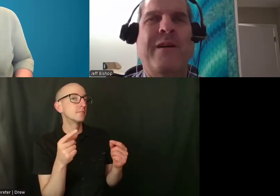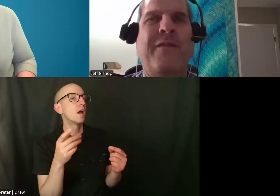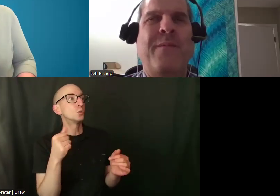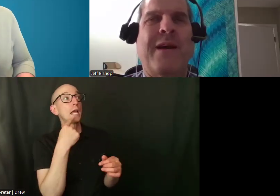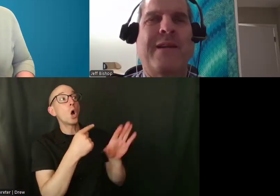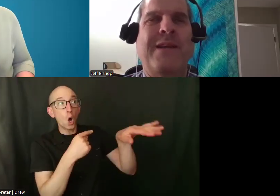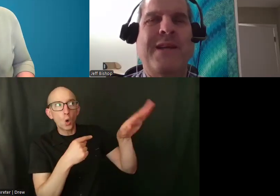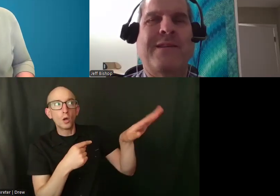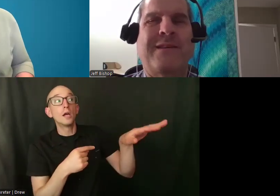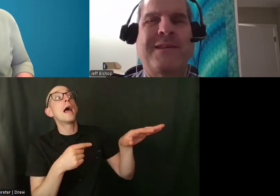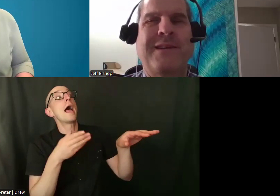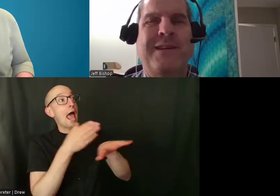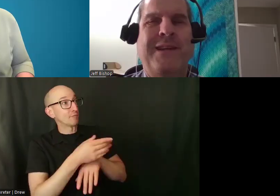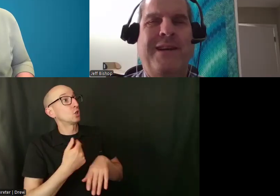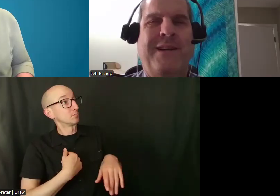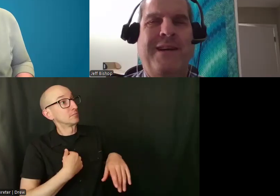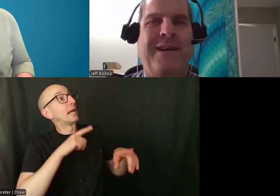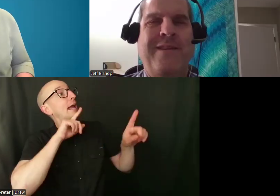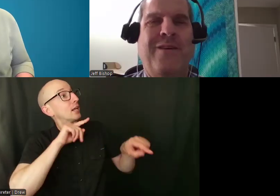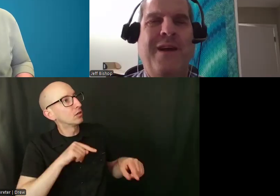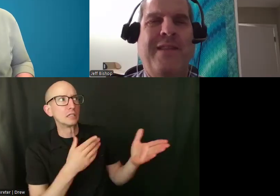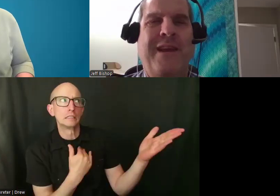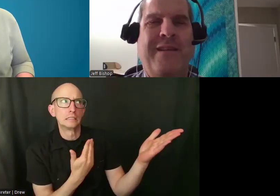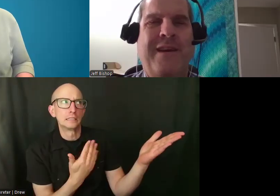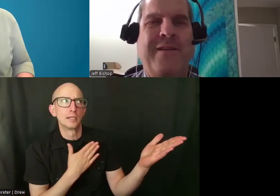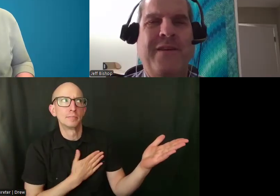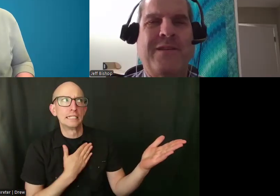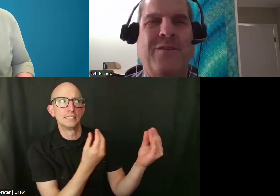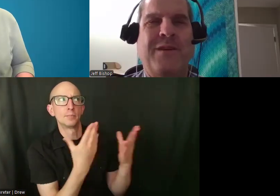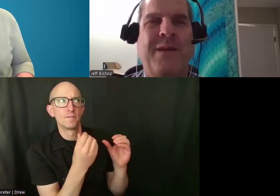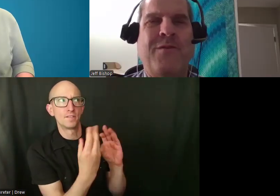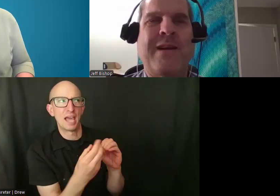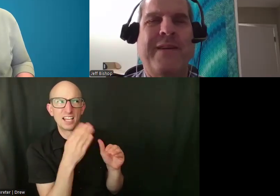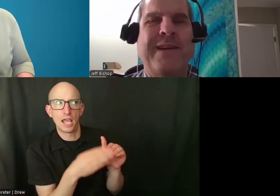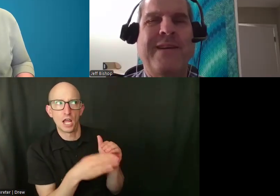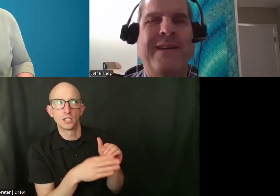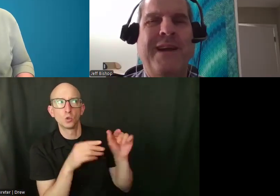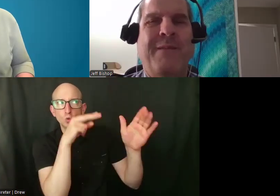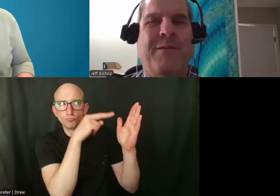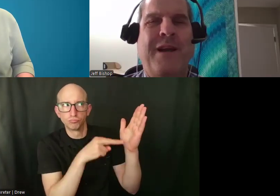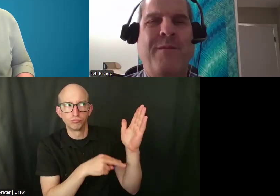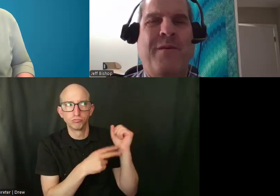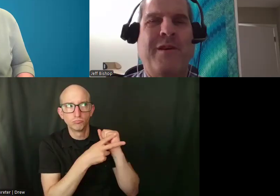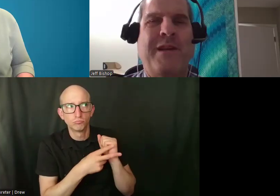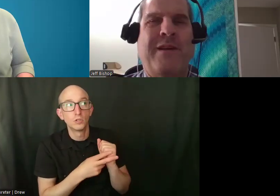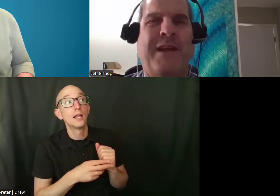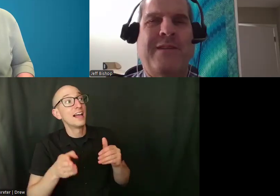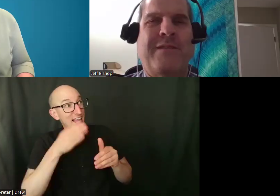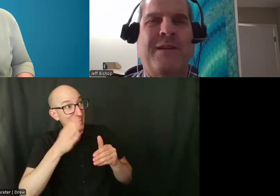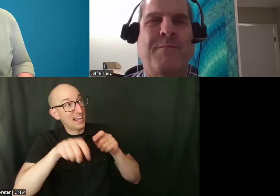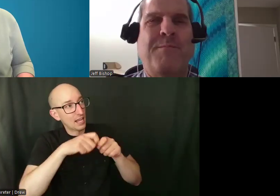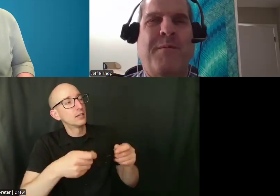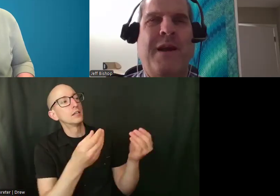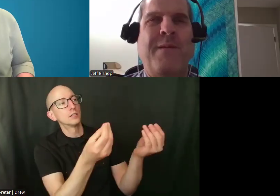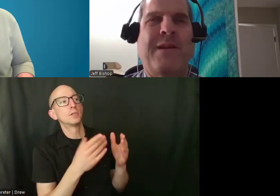going to want feedback on these answers, at the end of the interview. So keep track of it and provide me really detailed